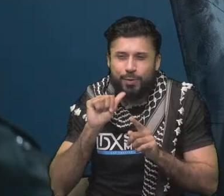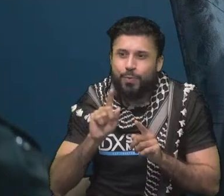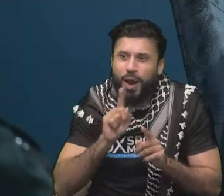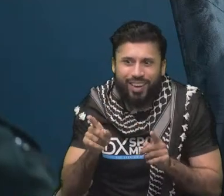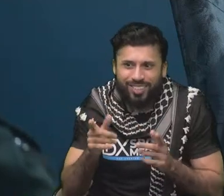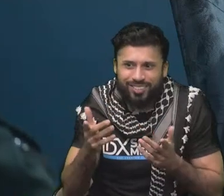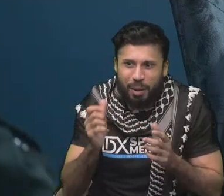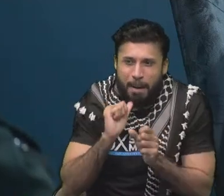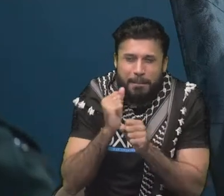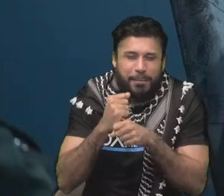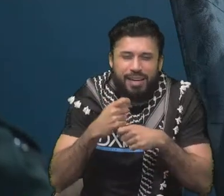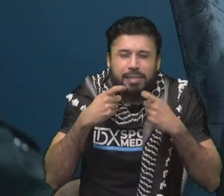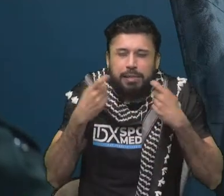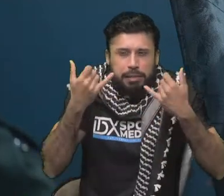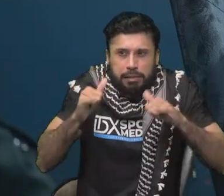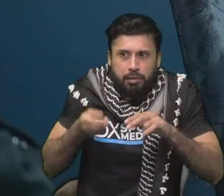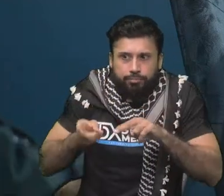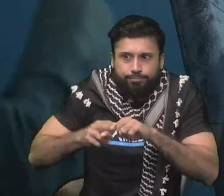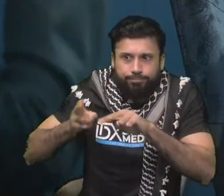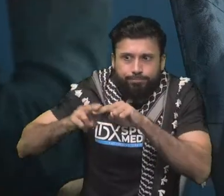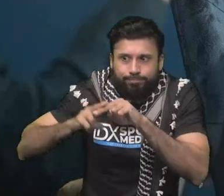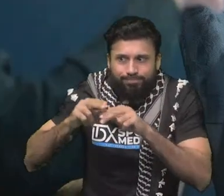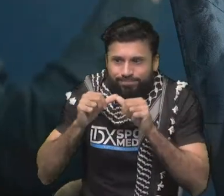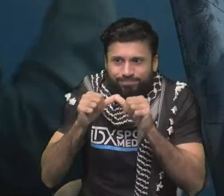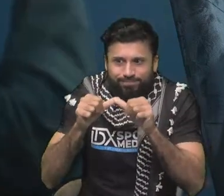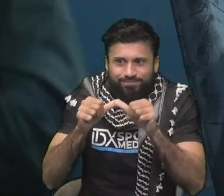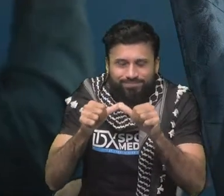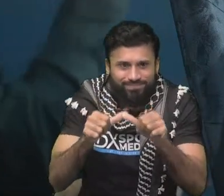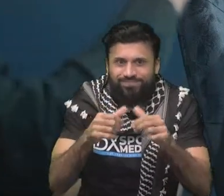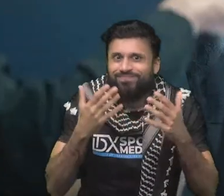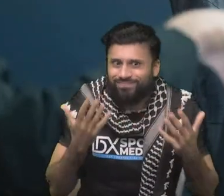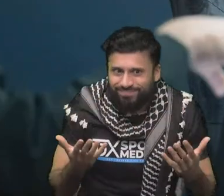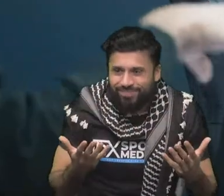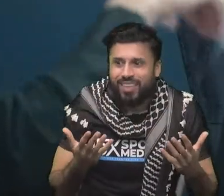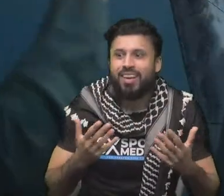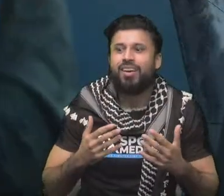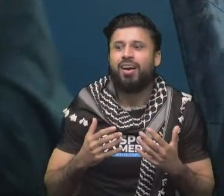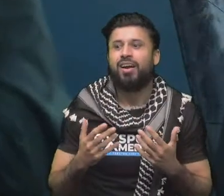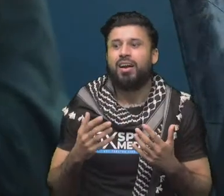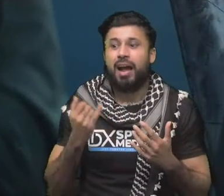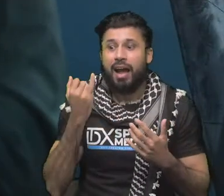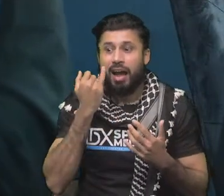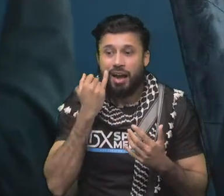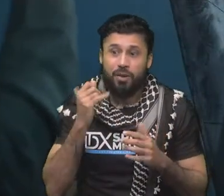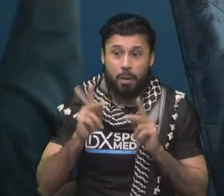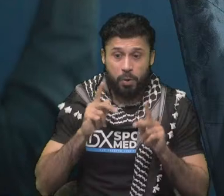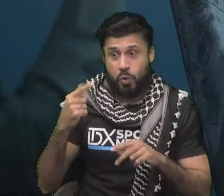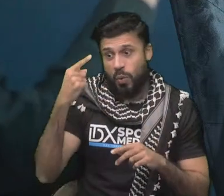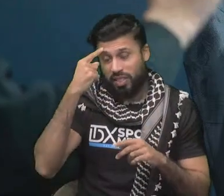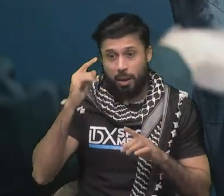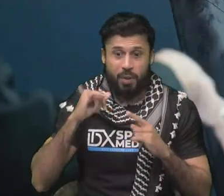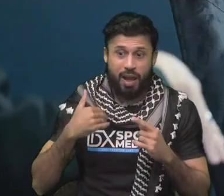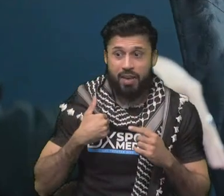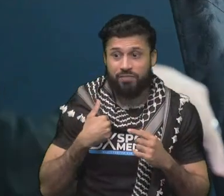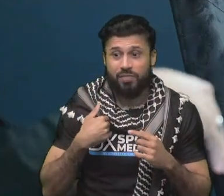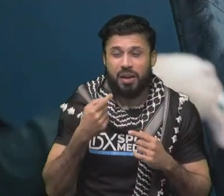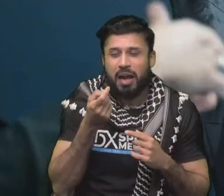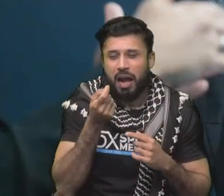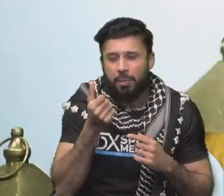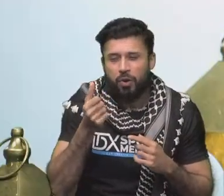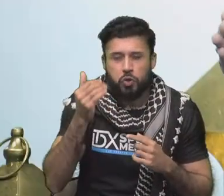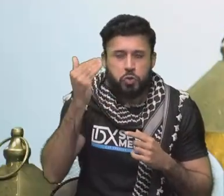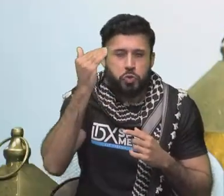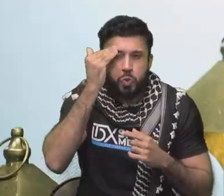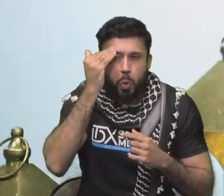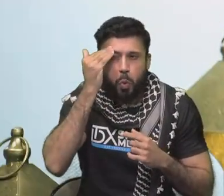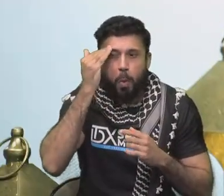no ilm at all. Yeah, because you quote the hadiths. Absolutely. You quote the sayings. You can go fight somebody and say, you